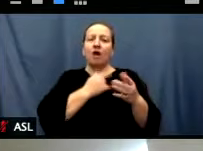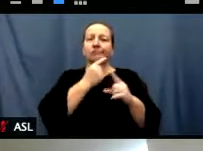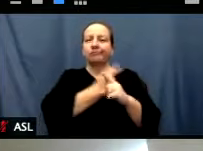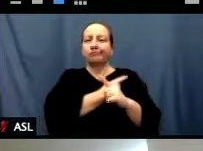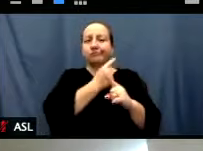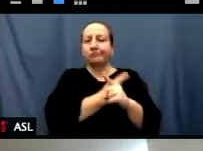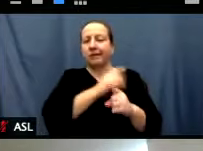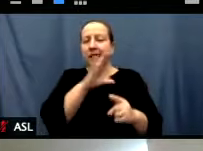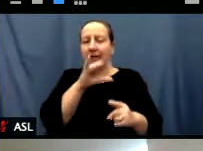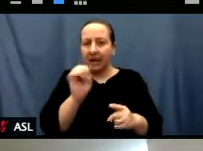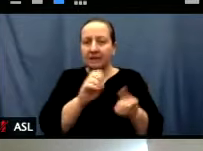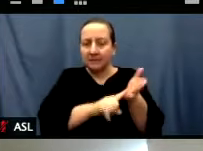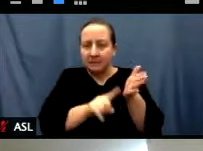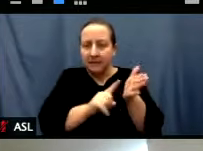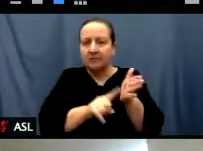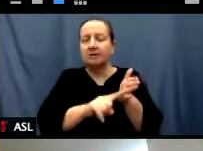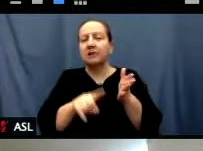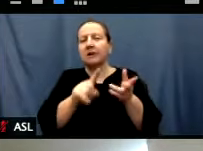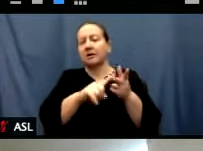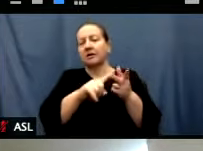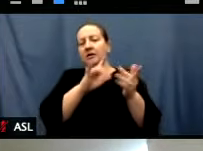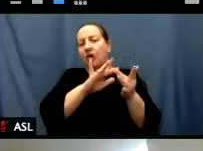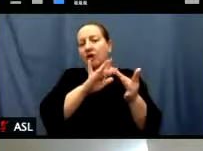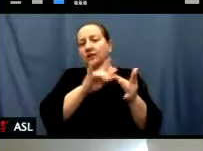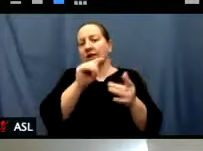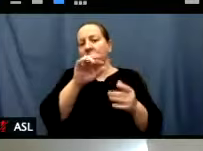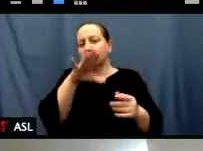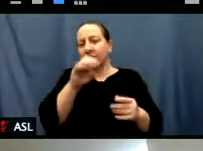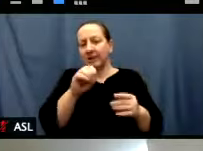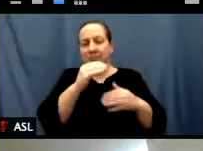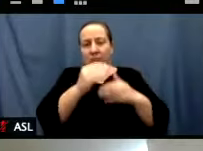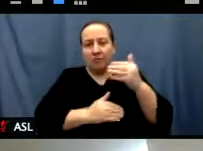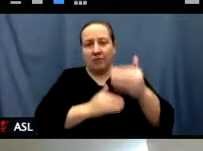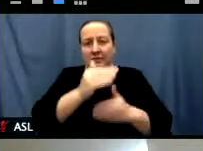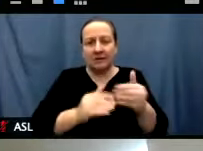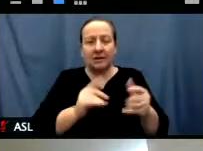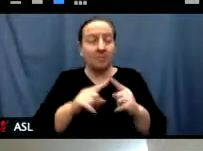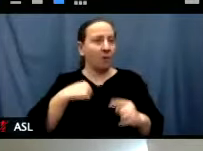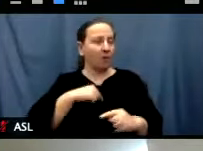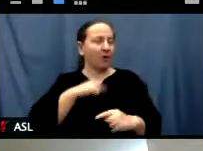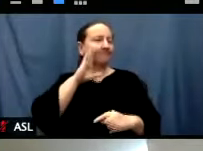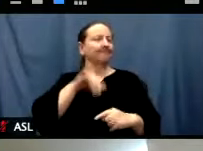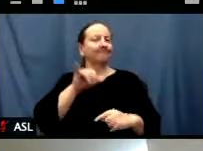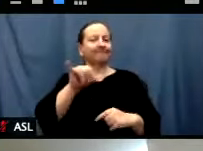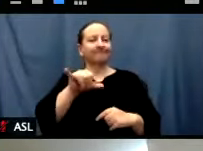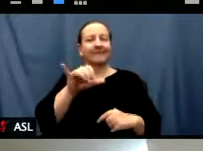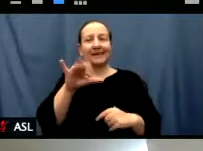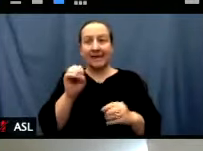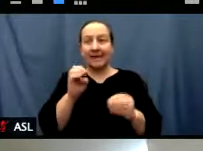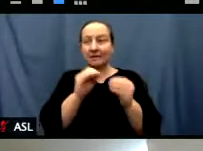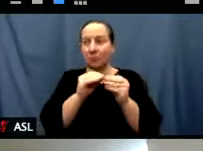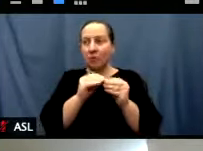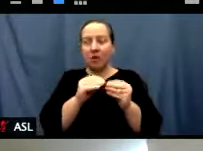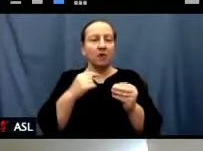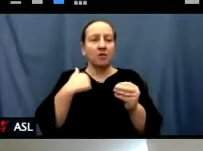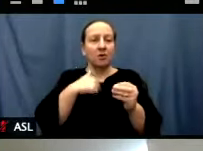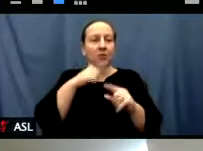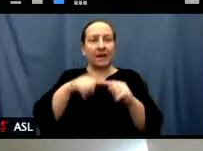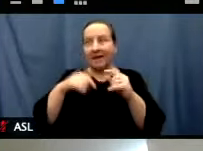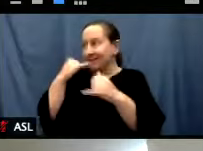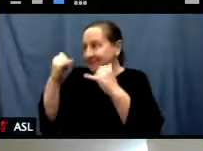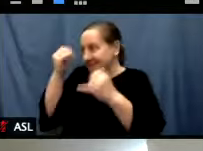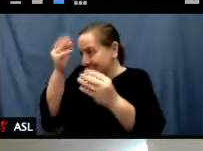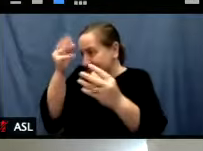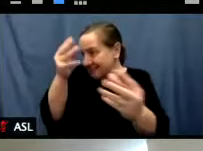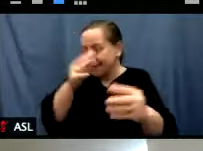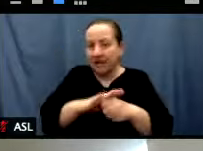and contact tracing process. But we recognized that as cases increased, we couldn't get those codes out fast enough. So